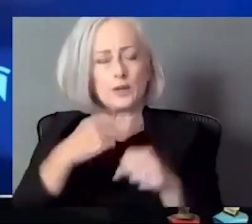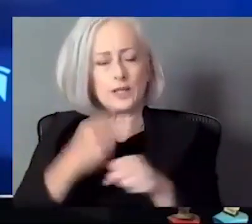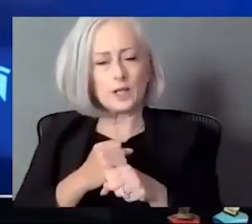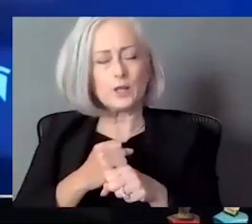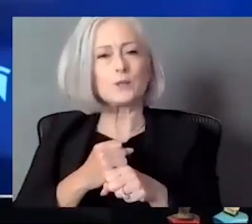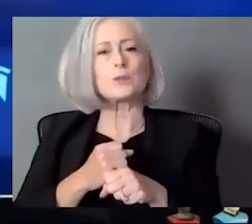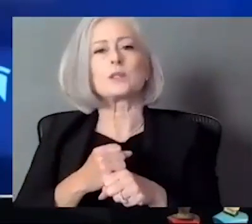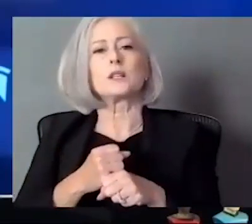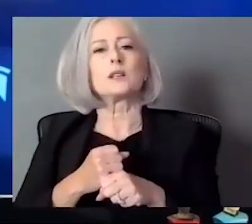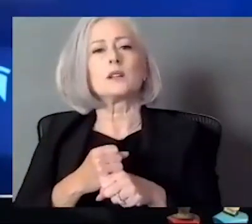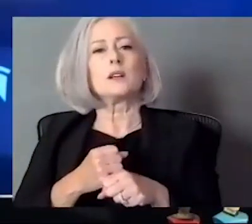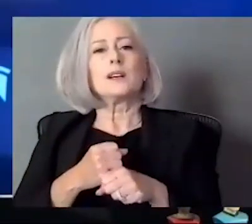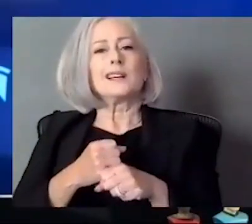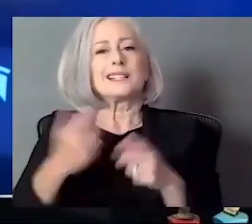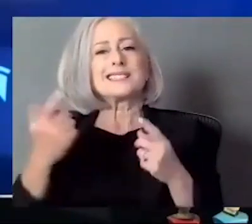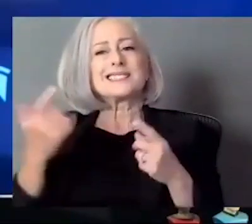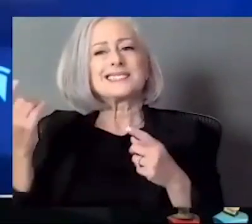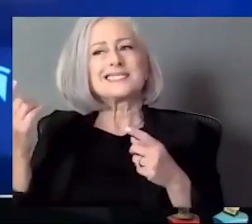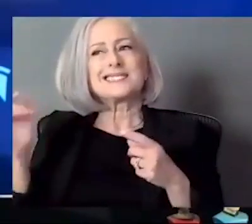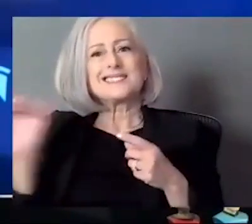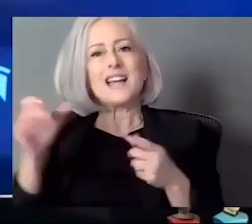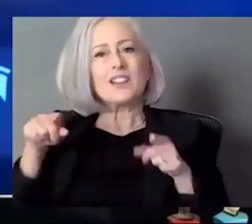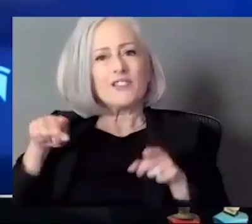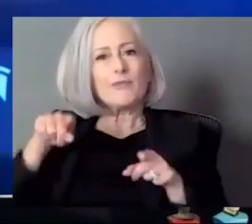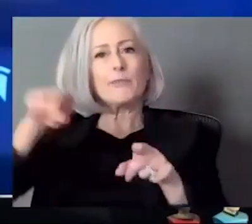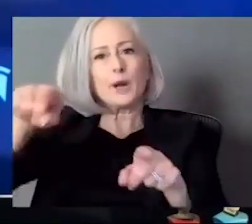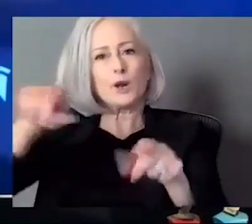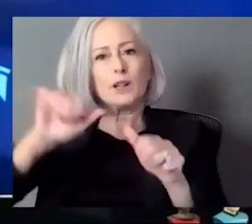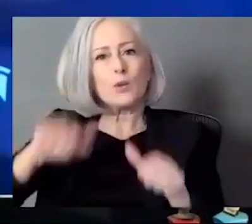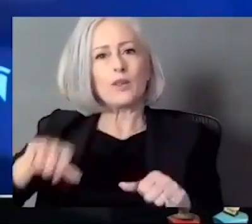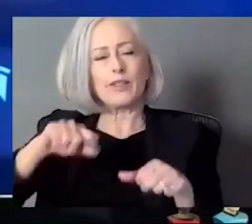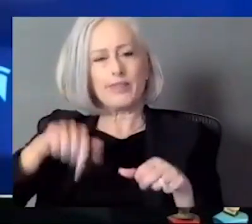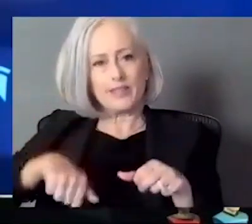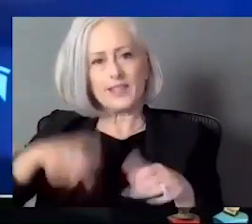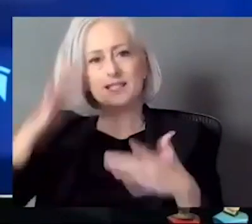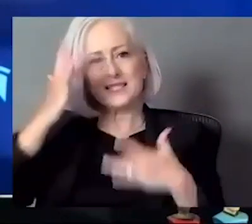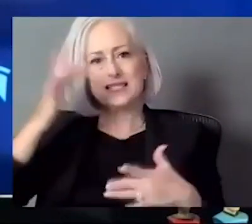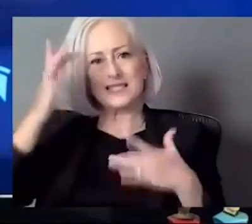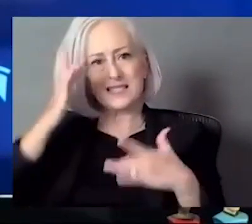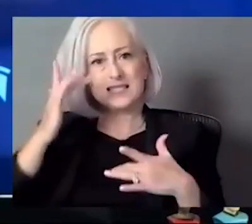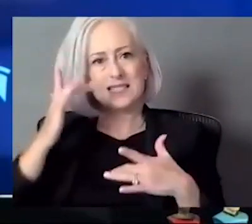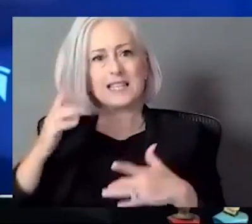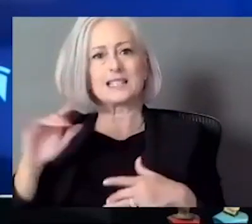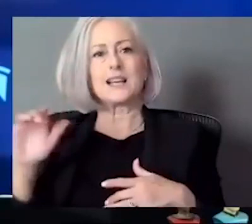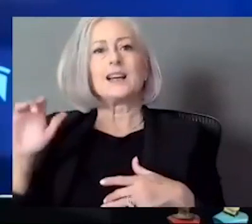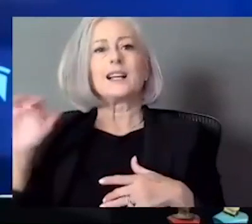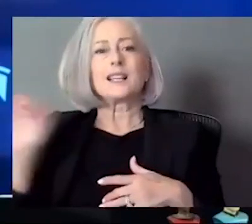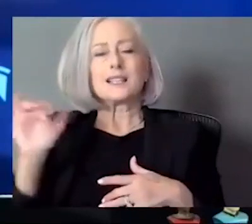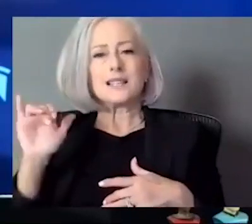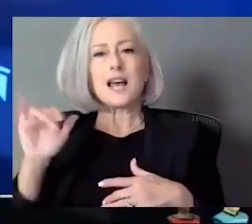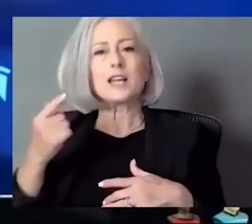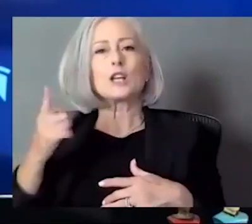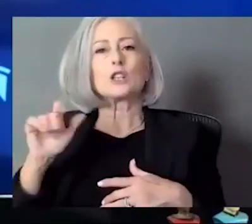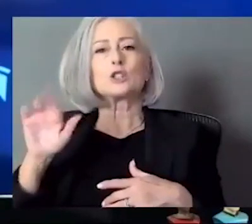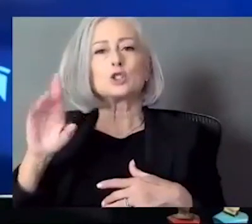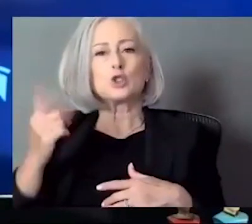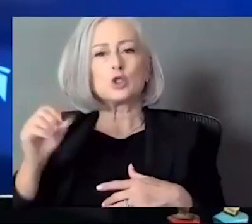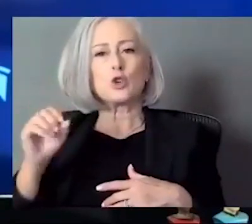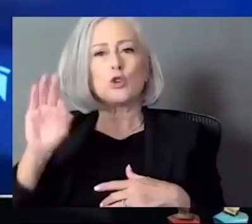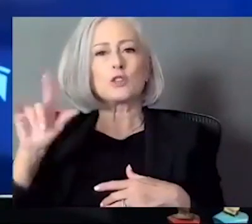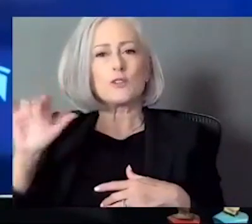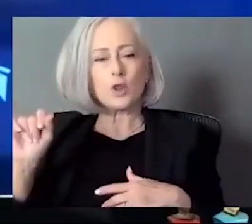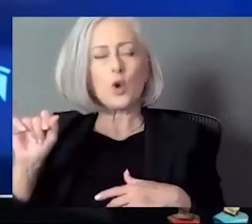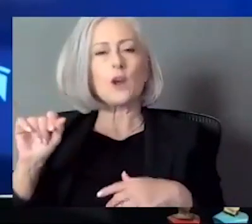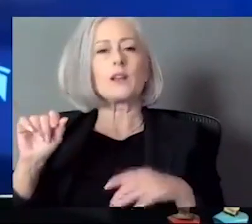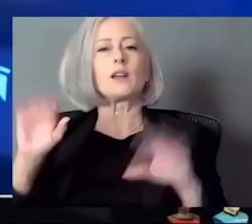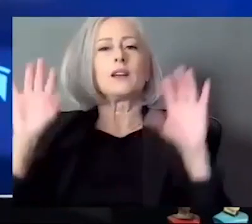parallel with this disease. The murder in Minneapolis and I can't breathe. I think that turn of phrase is what scares me the most as